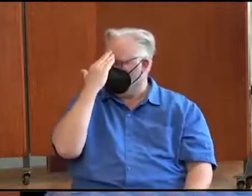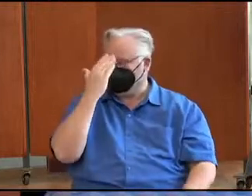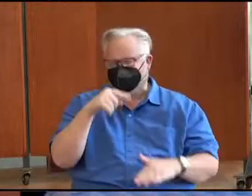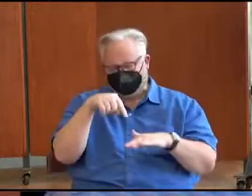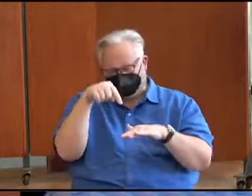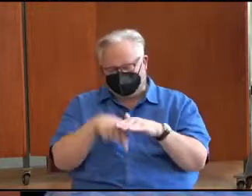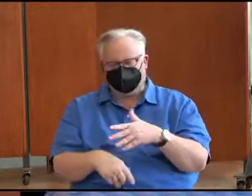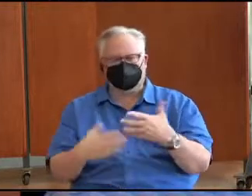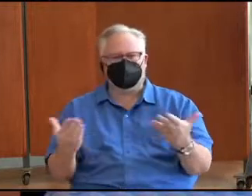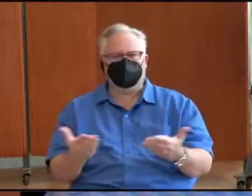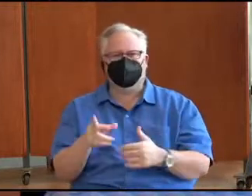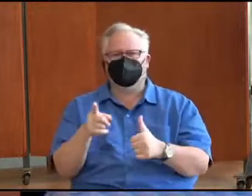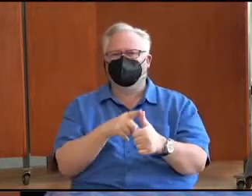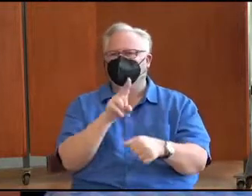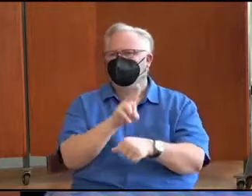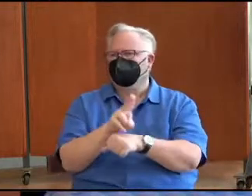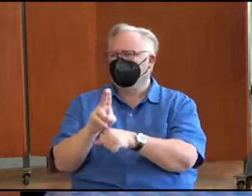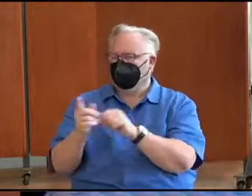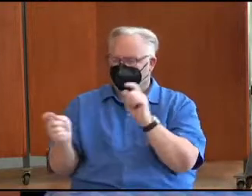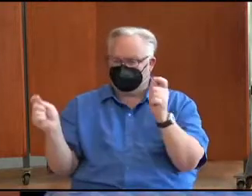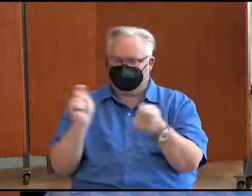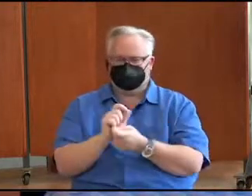here at First UU.